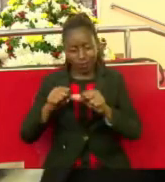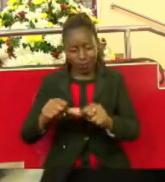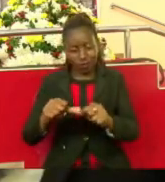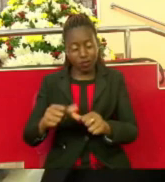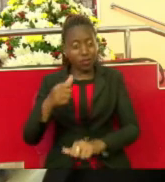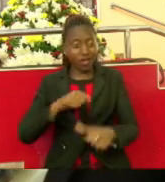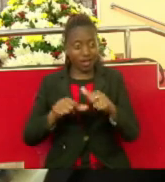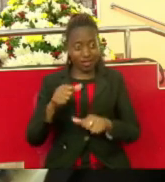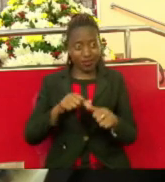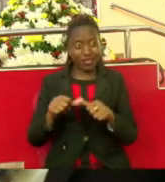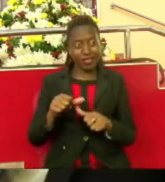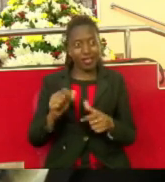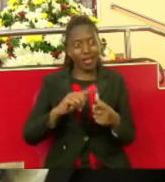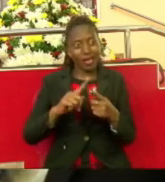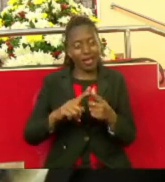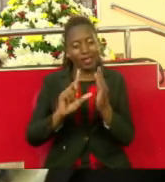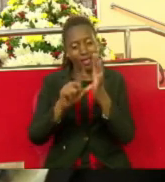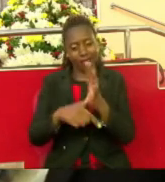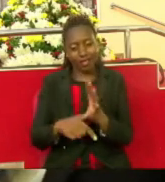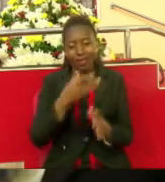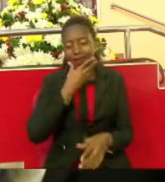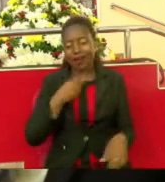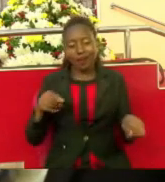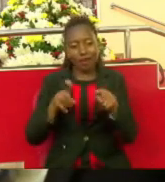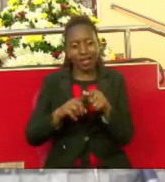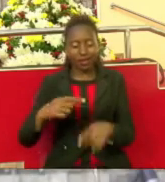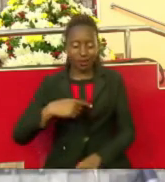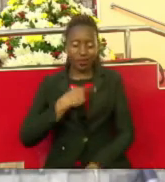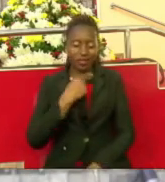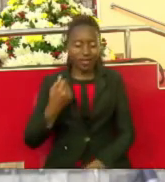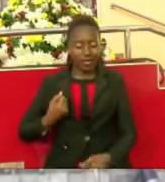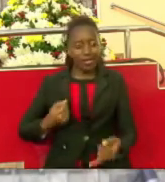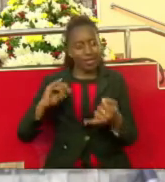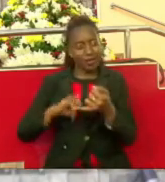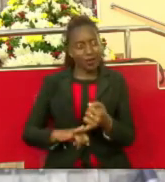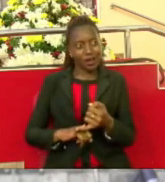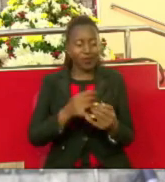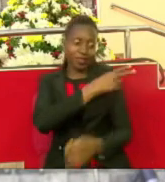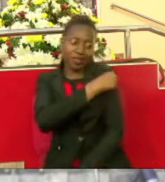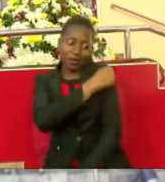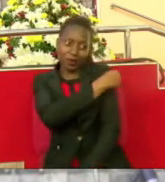Then brother apitie akiona wife kwa hosi. Now that's a big girl now.